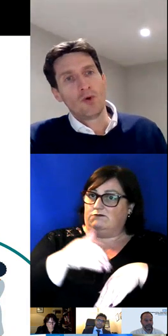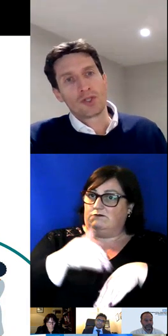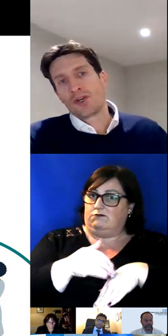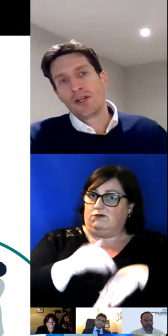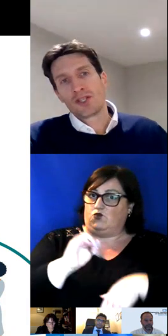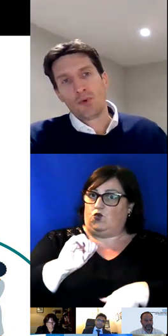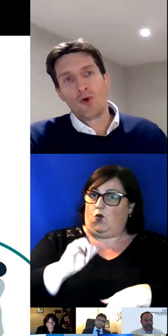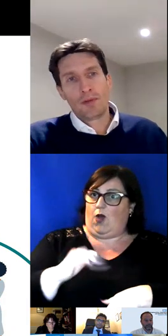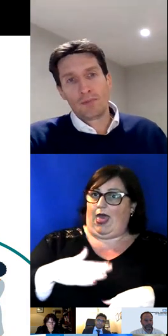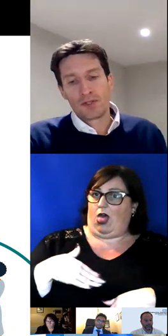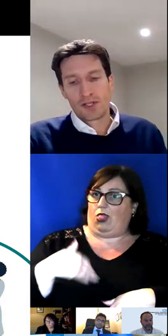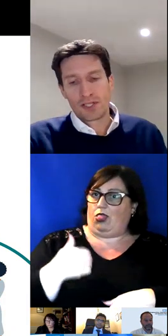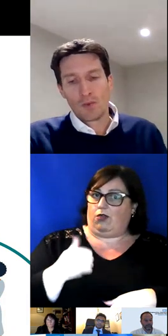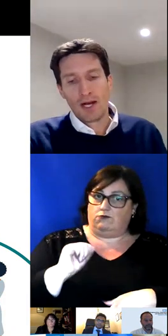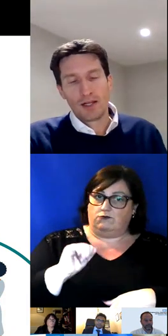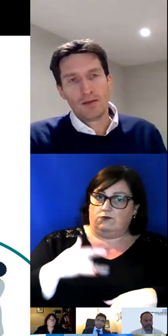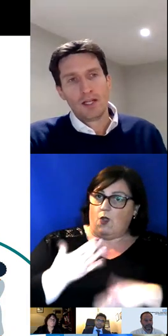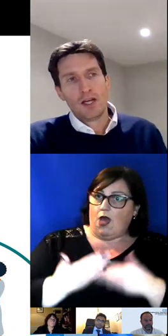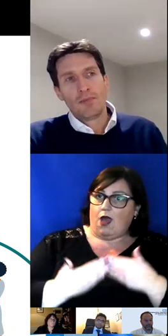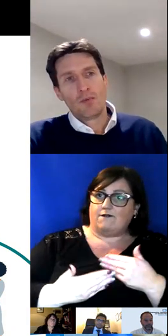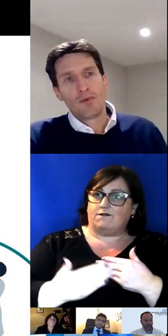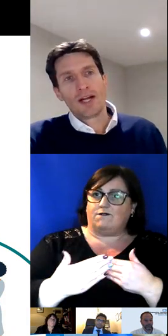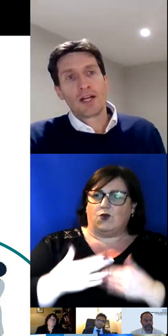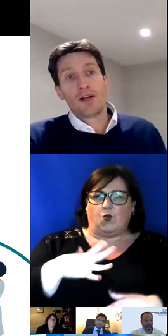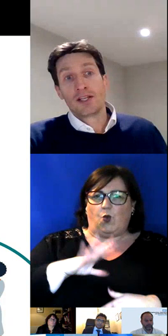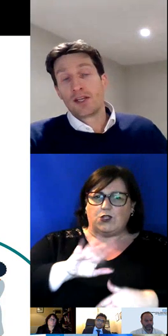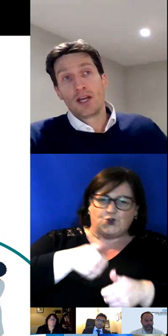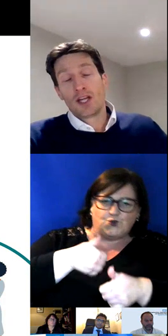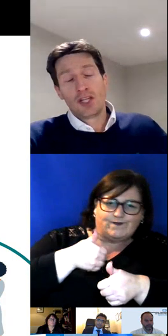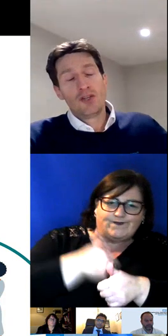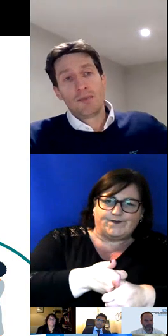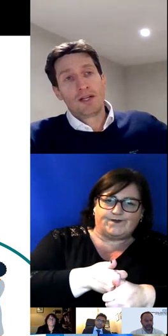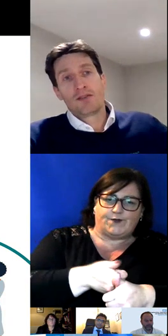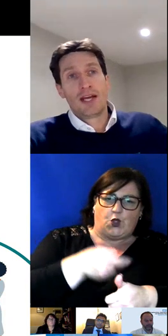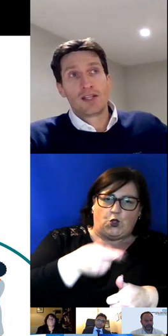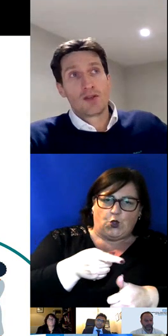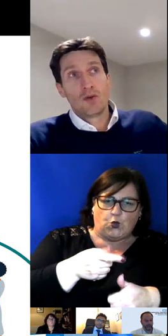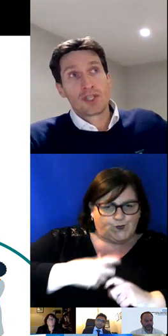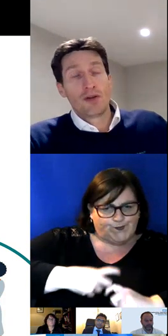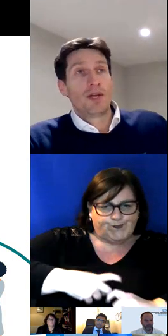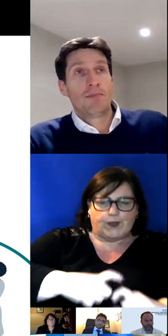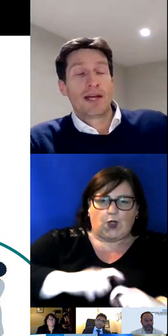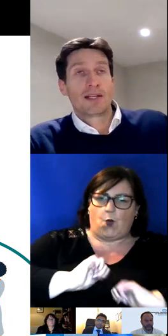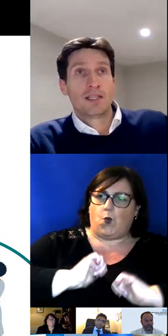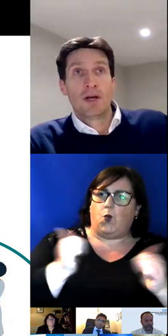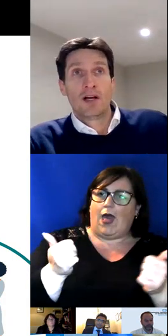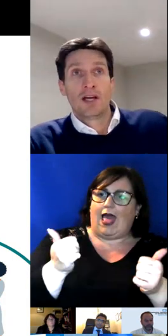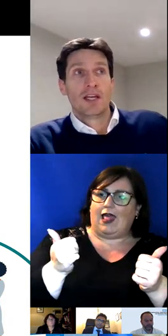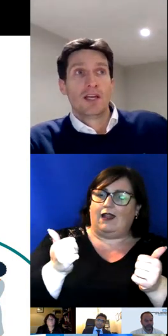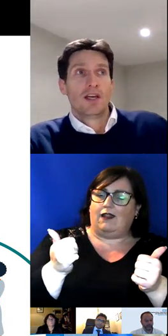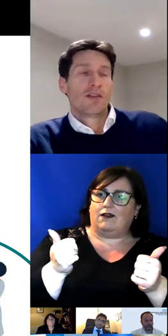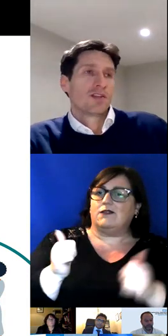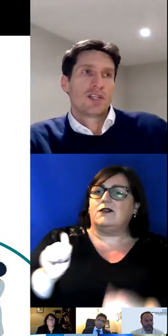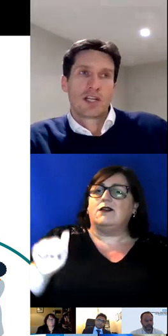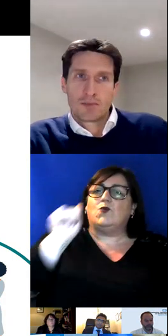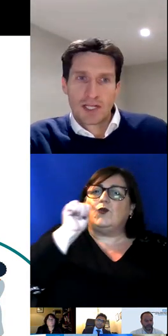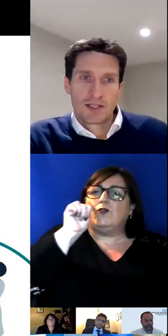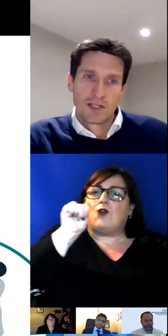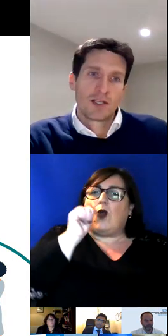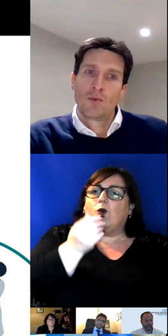to do more to try and support people to stay well. But we recognise that a huge amount of that is also impacted by